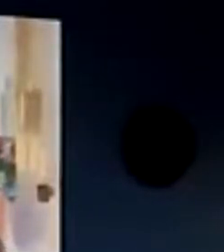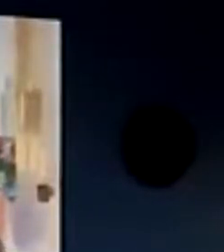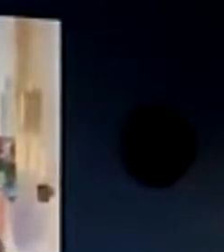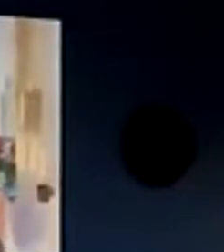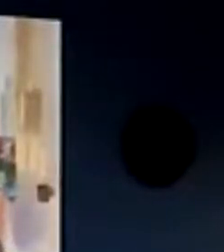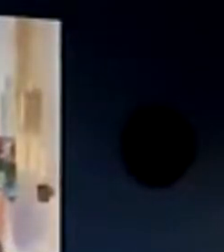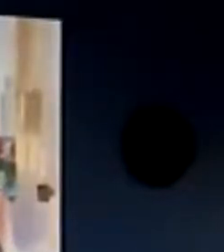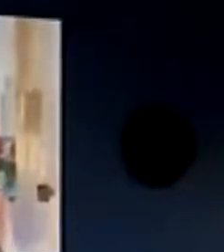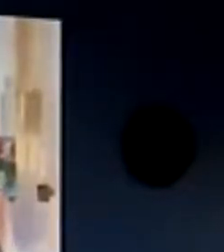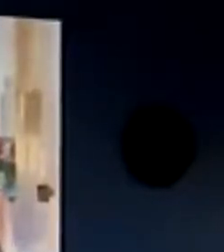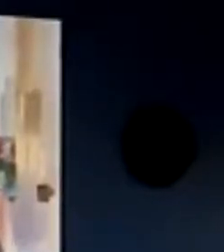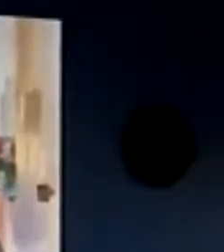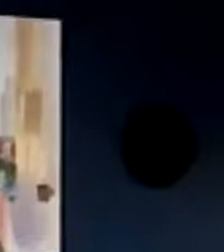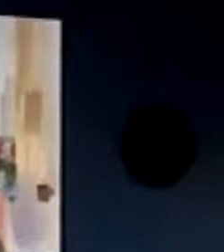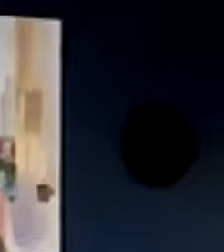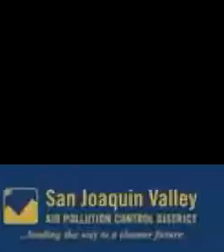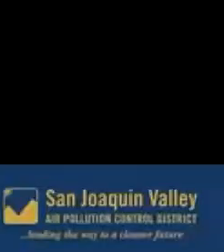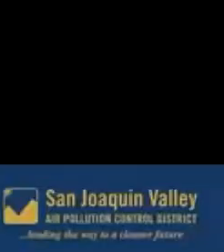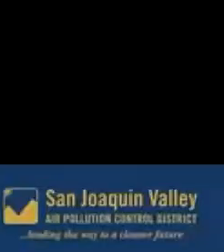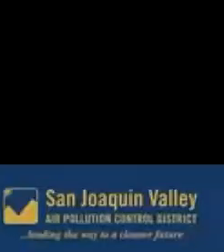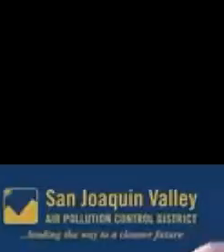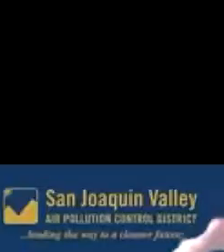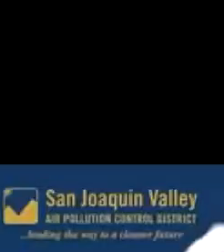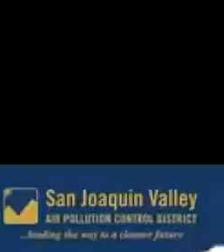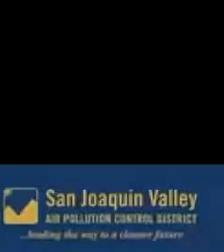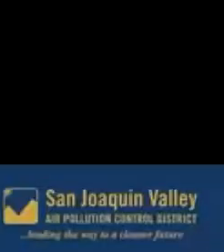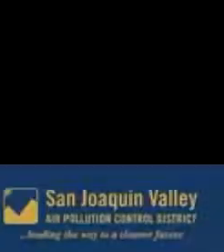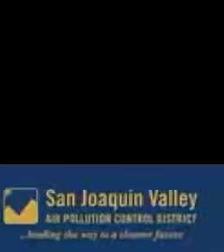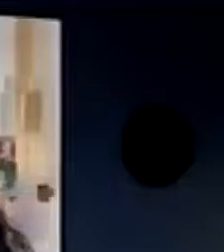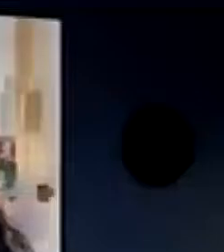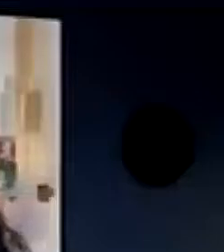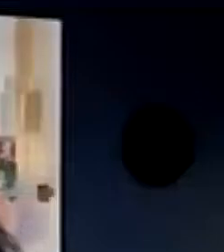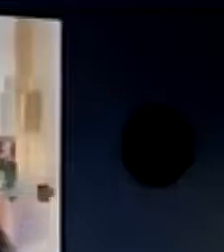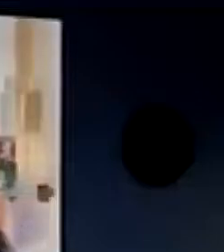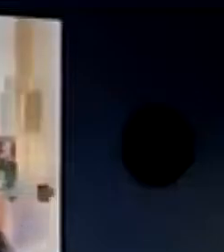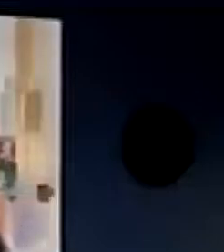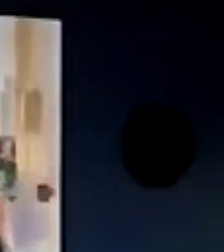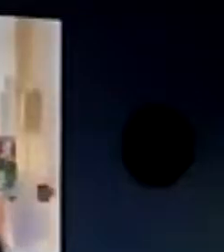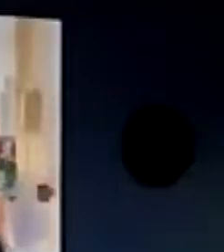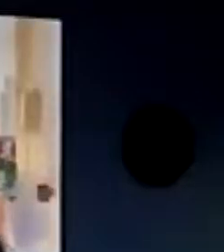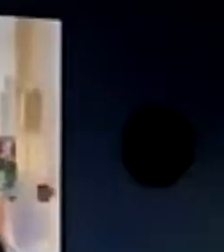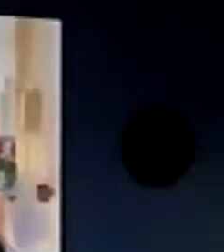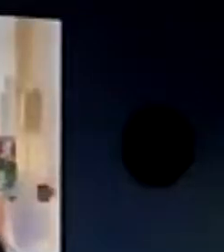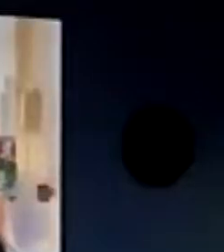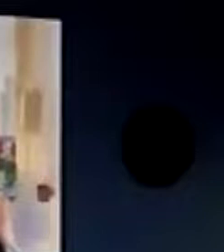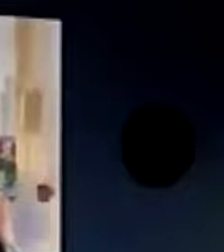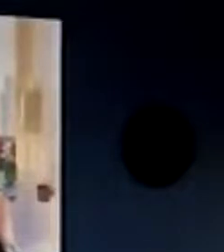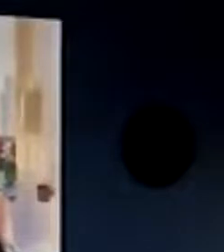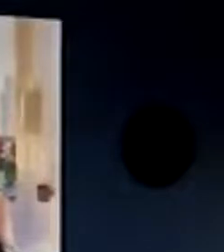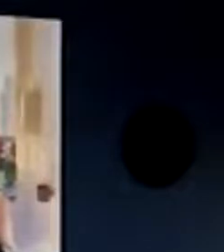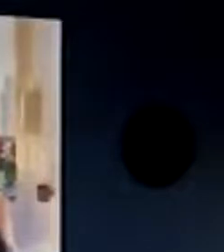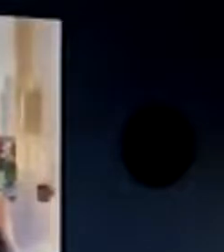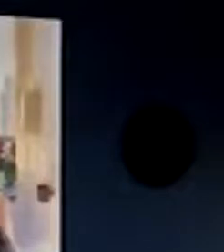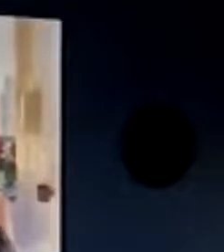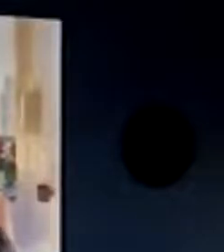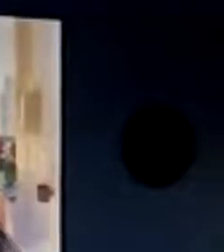much. Sorry, I had some technical difficulties over on my side, but I am back. Marisela Velasquez here. I'm